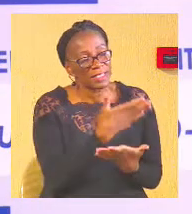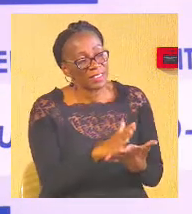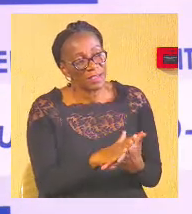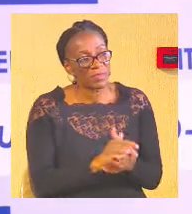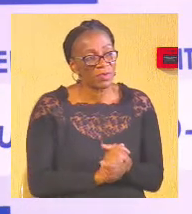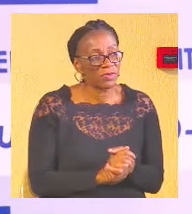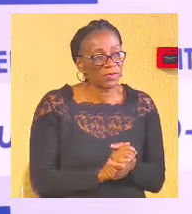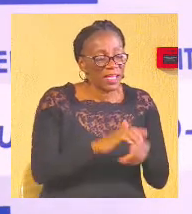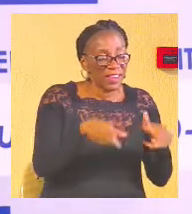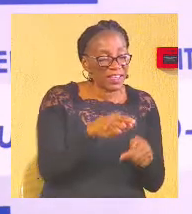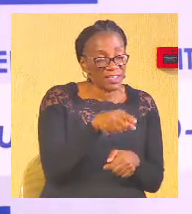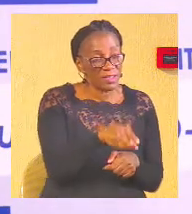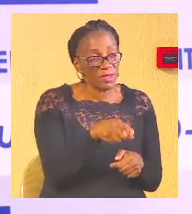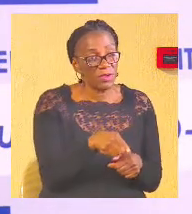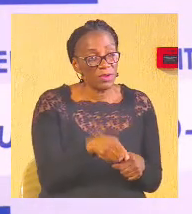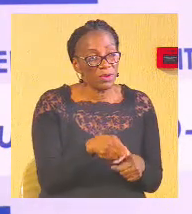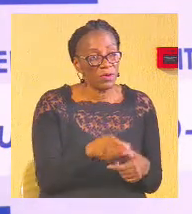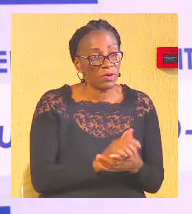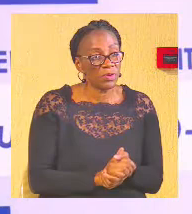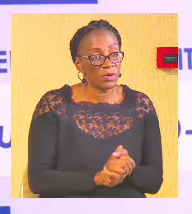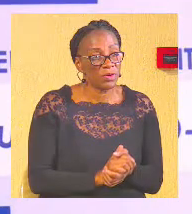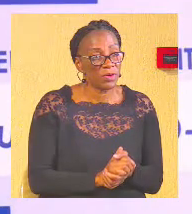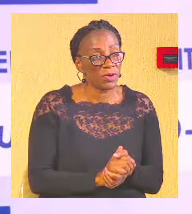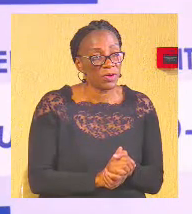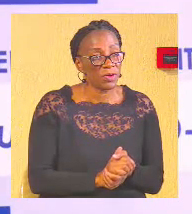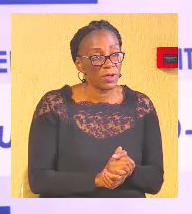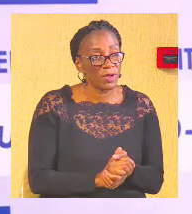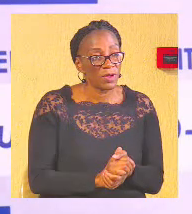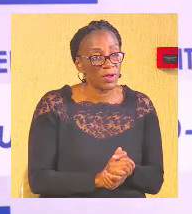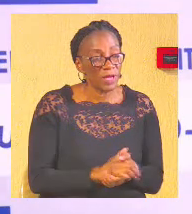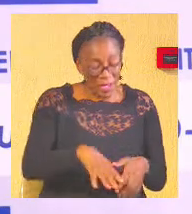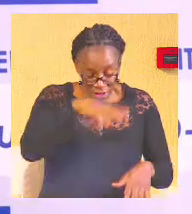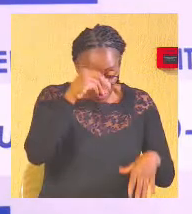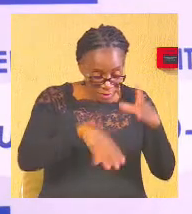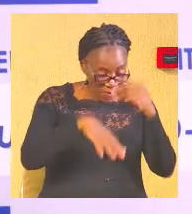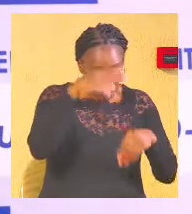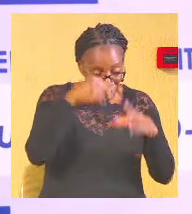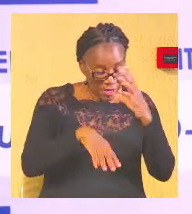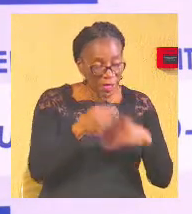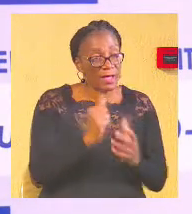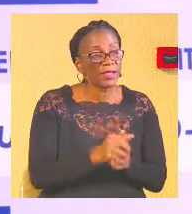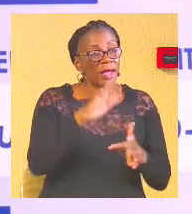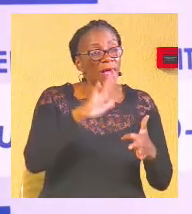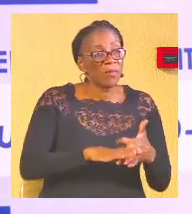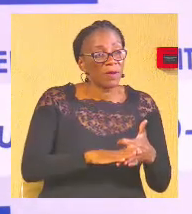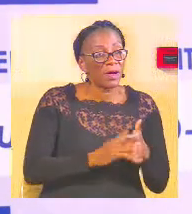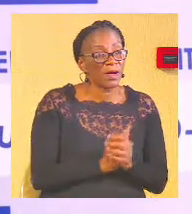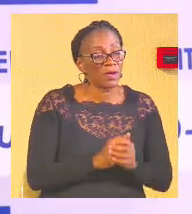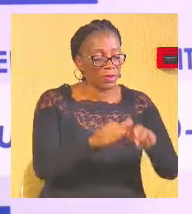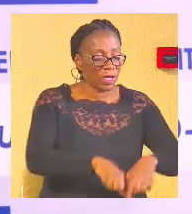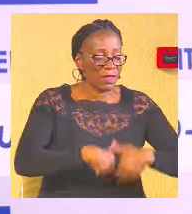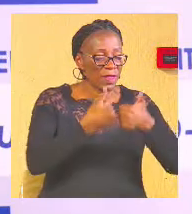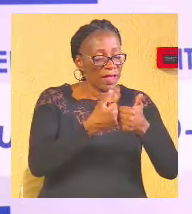that the Ministry of Health have learned so far in terms of health infrastructure in the